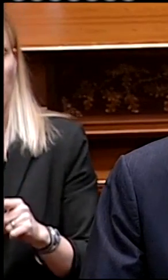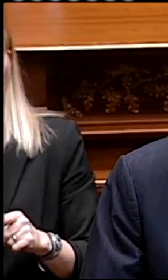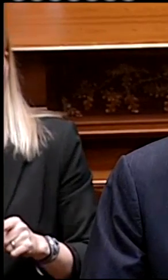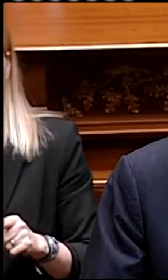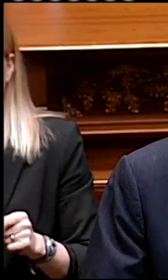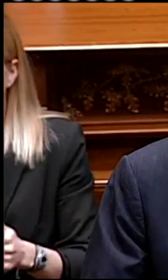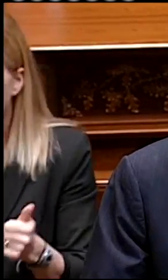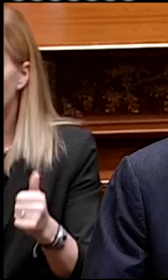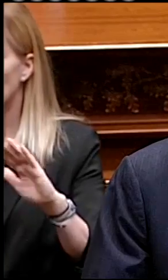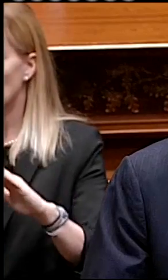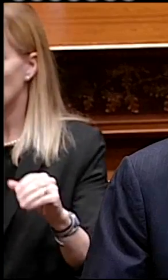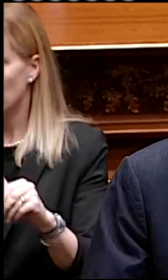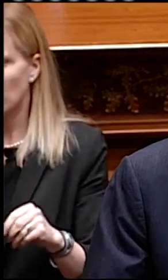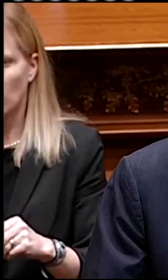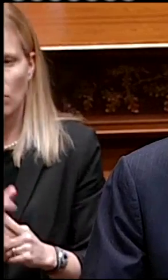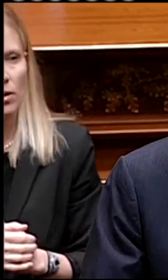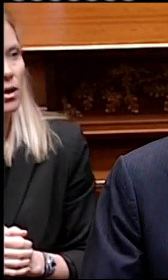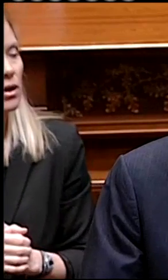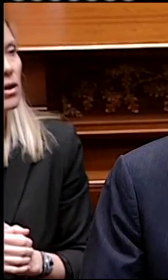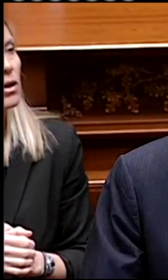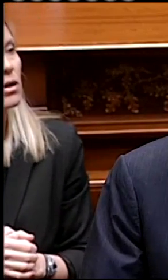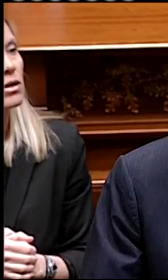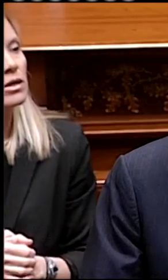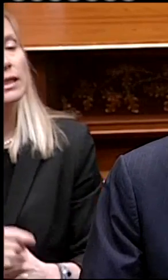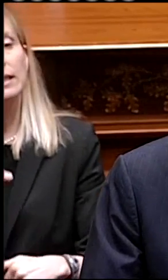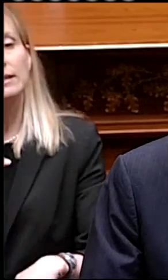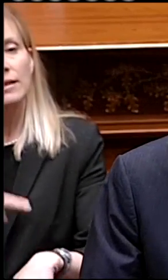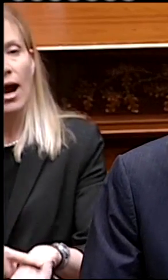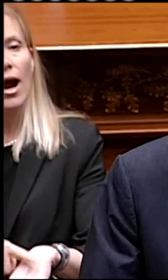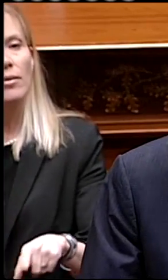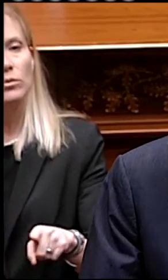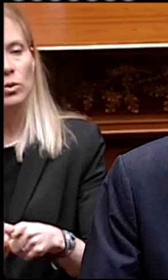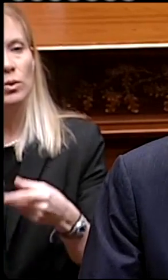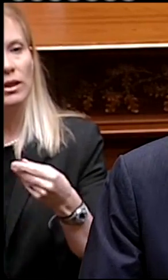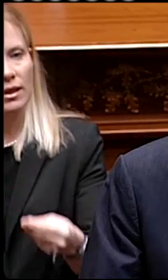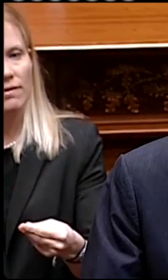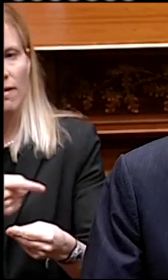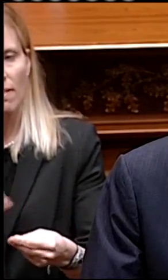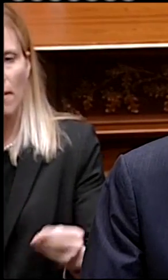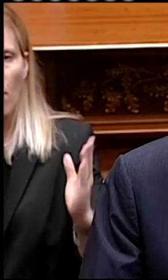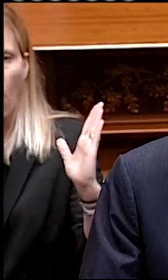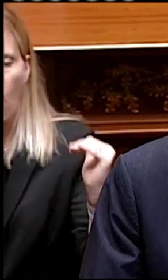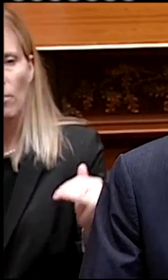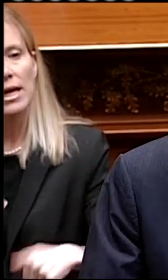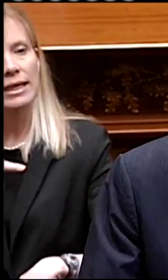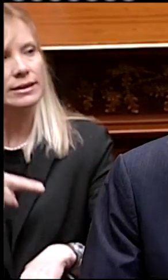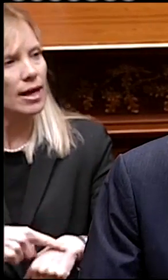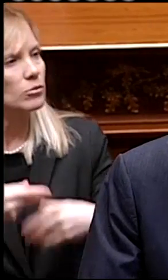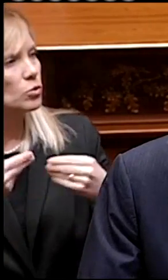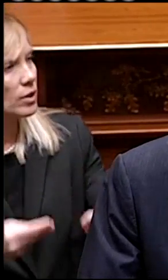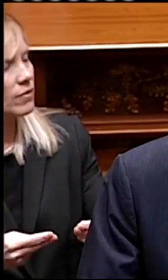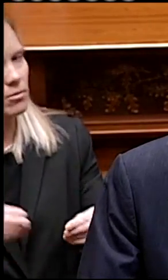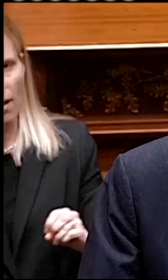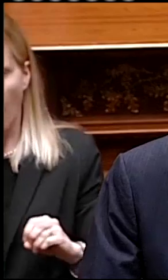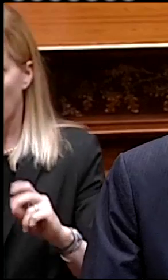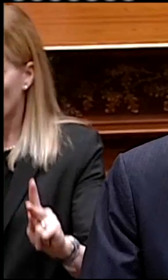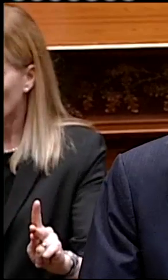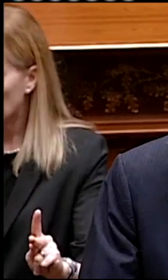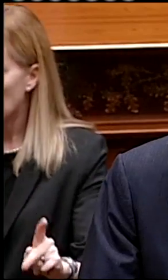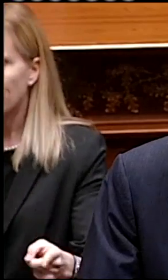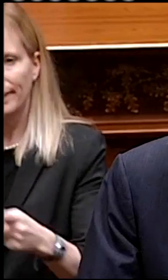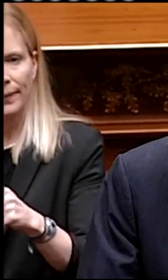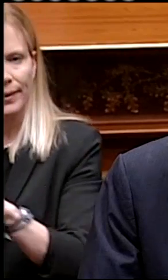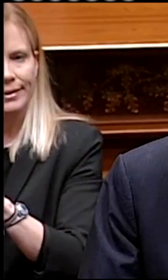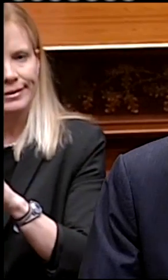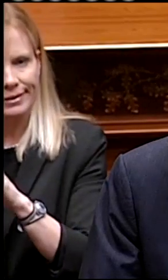every community in Illinois. It's time to give them hope. It's time to give them the opportunity to